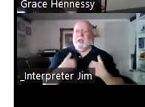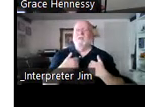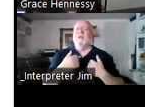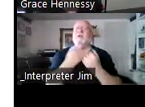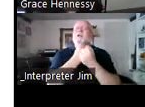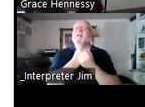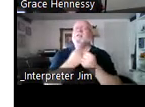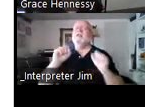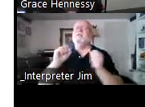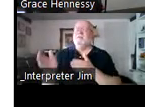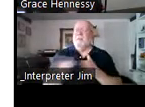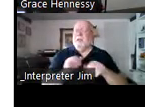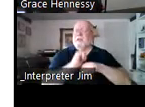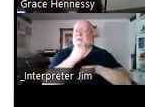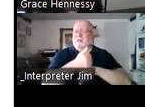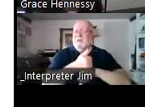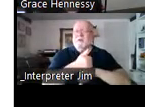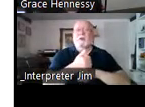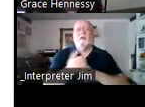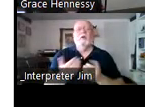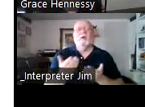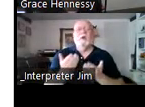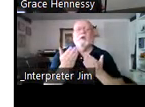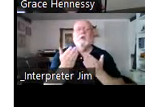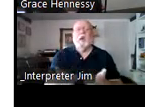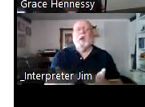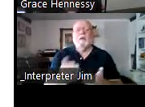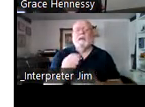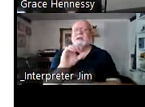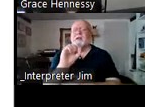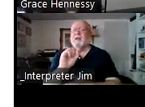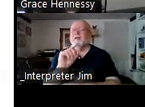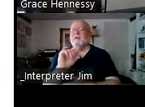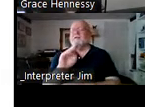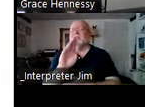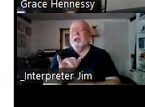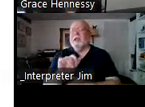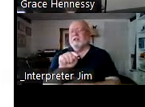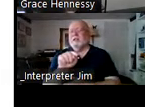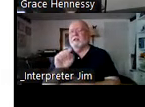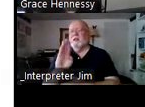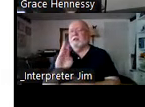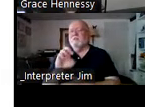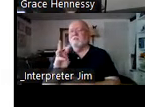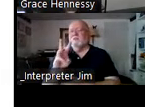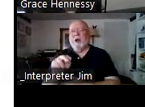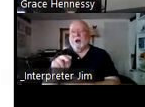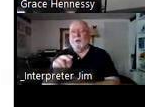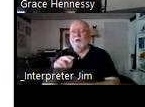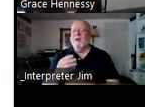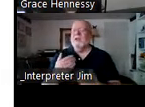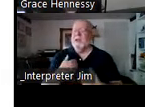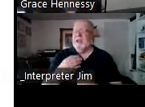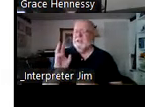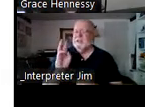created. And we recommend the Stanley Brown suicide safety plan for individuals to use. It has 6 steps: recognizing